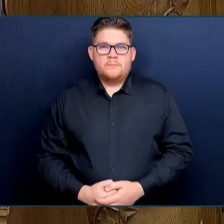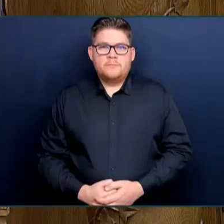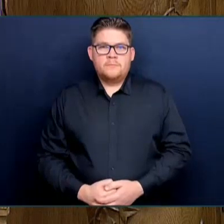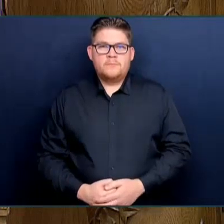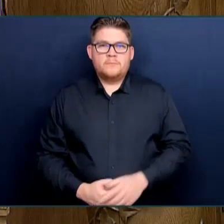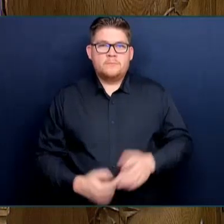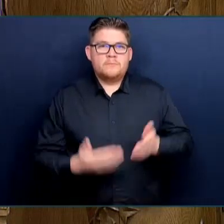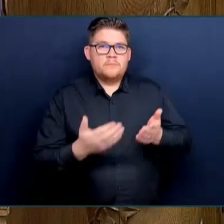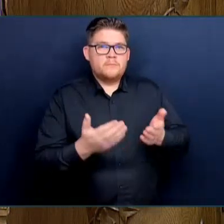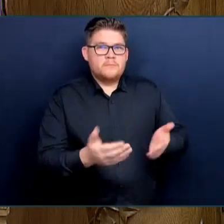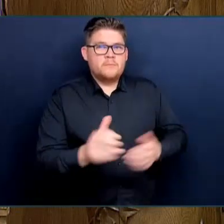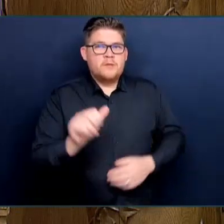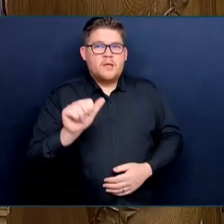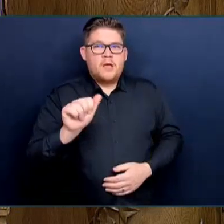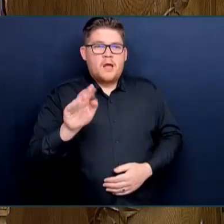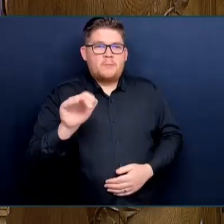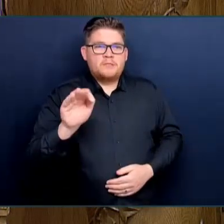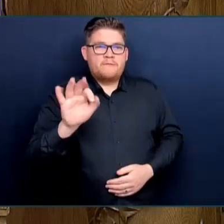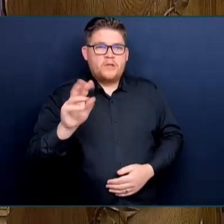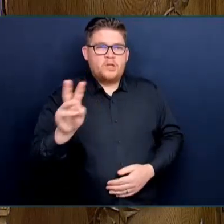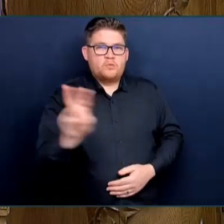Surrey isn't laughing, that's for sure.